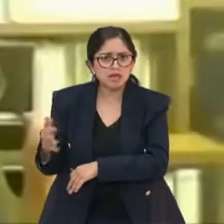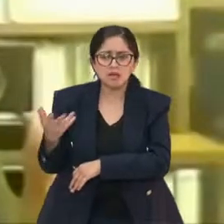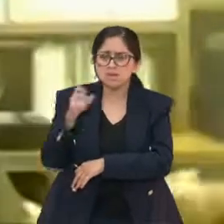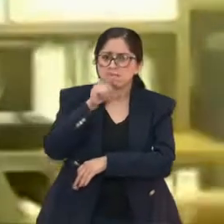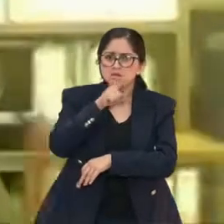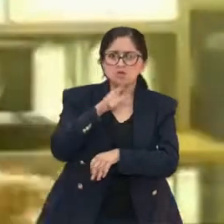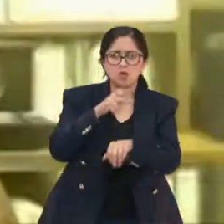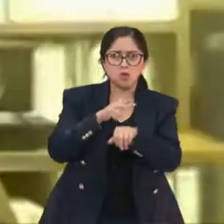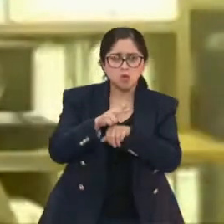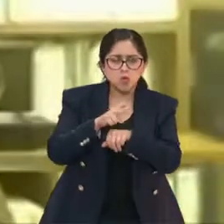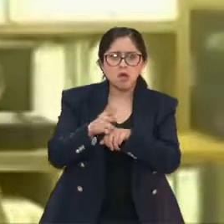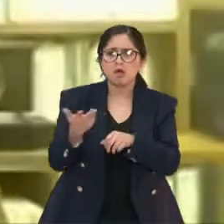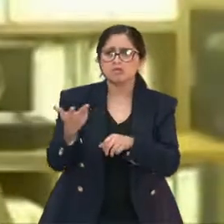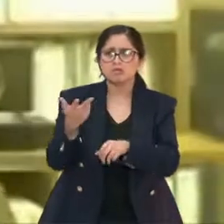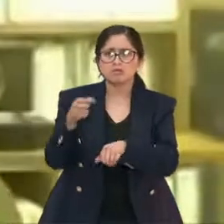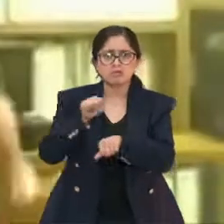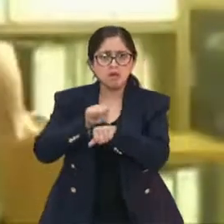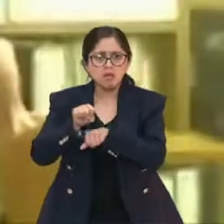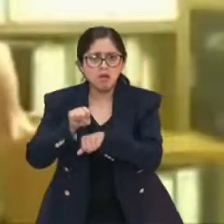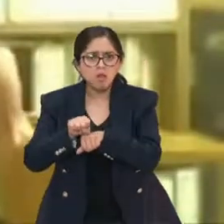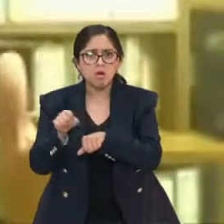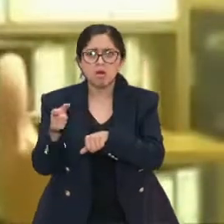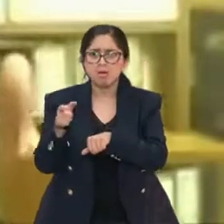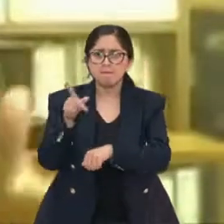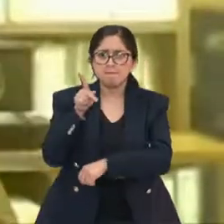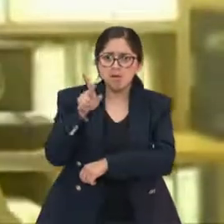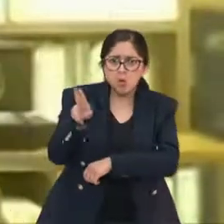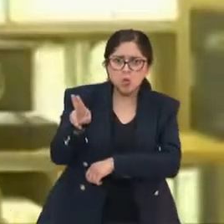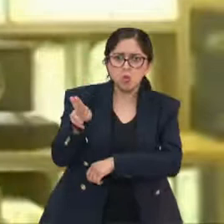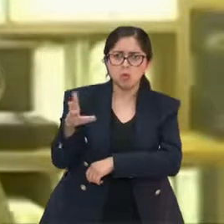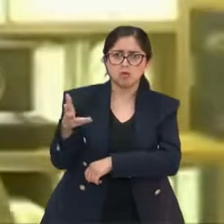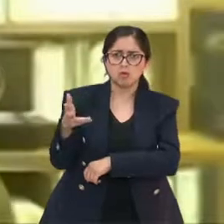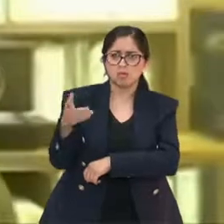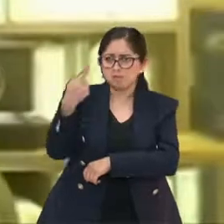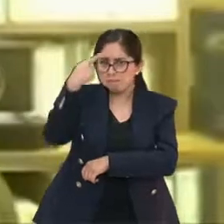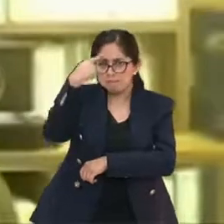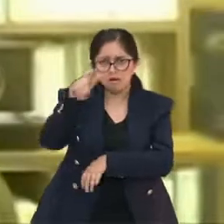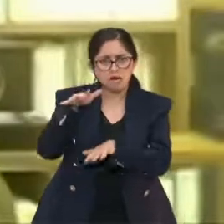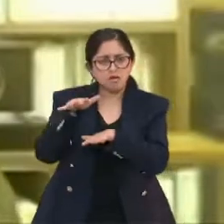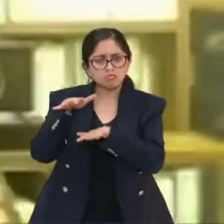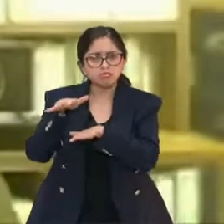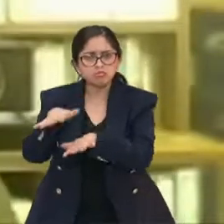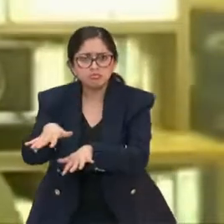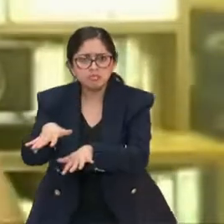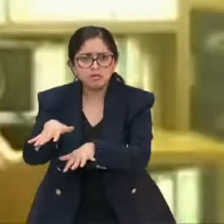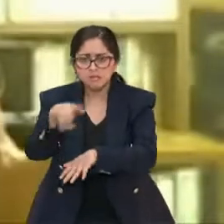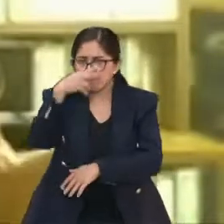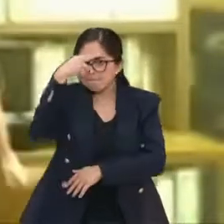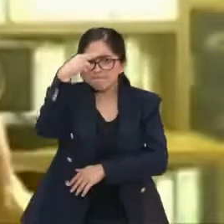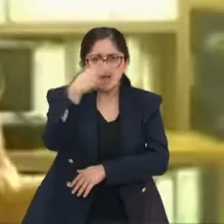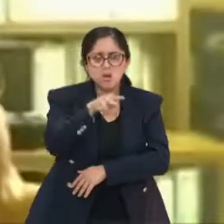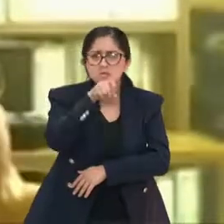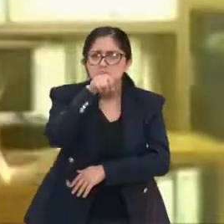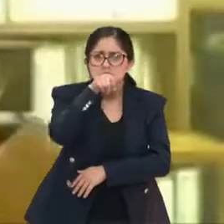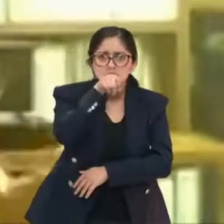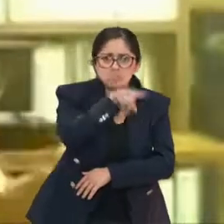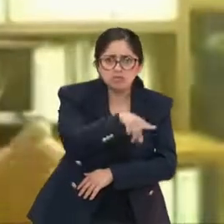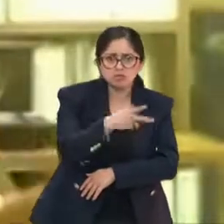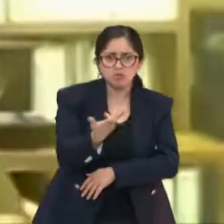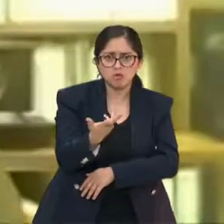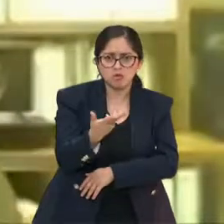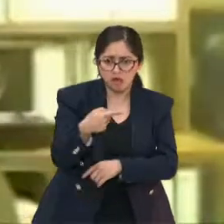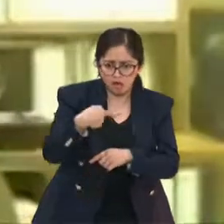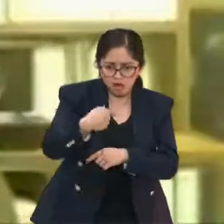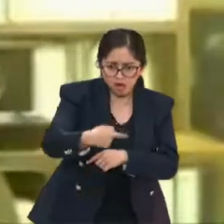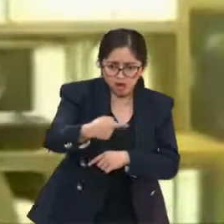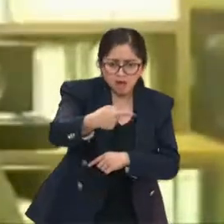Ecuador will do that, Honduras, El Salvador, Peru, and Mexico as well, in order